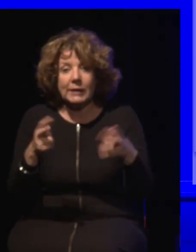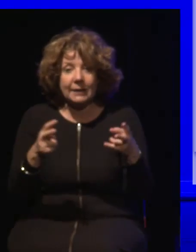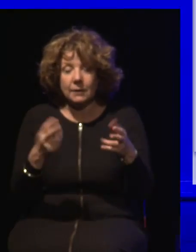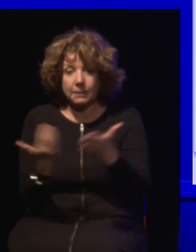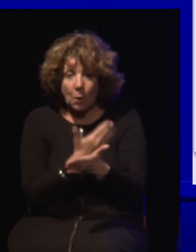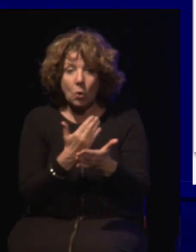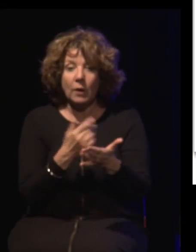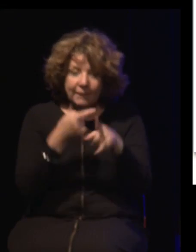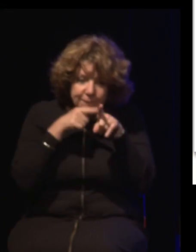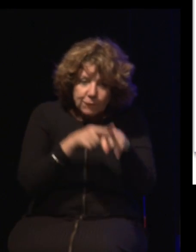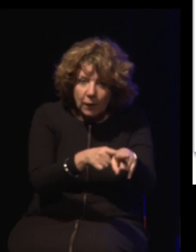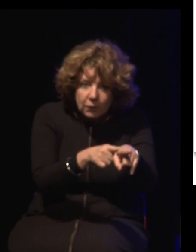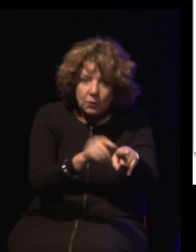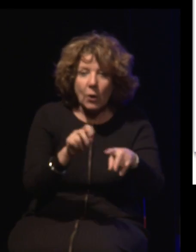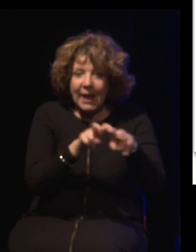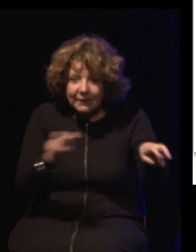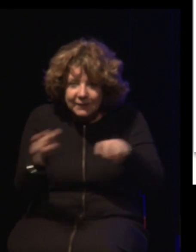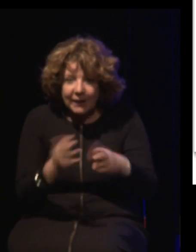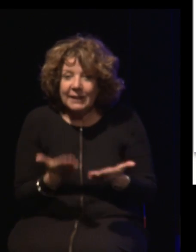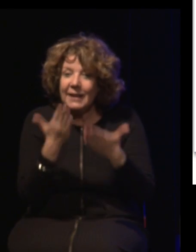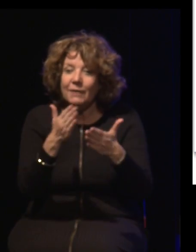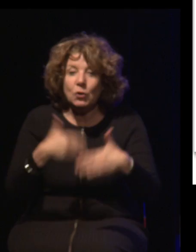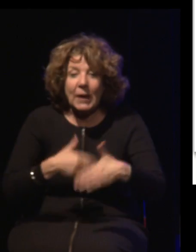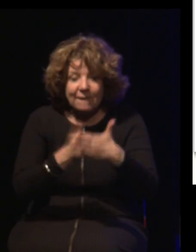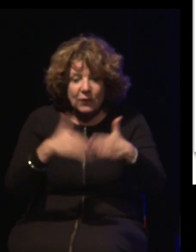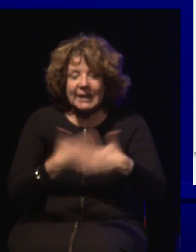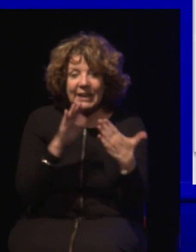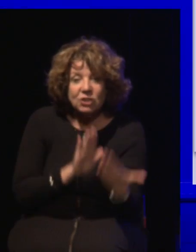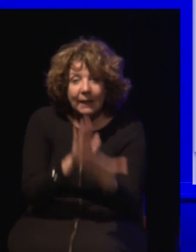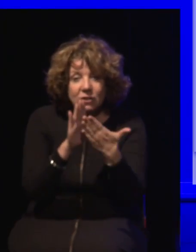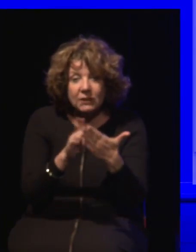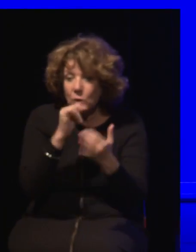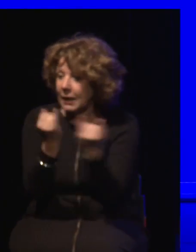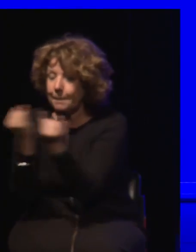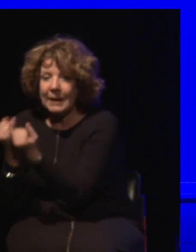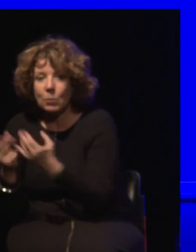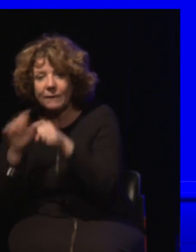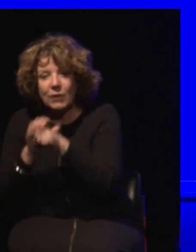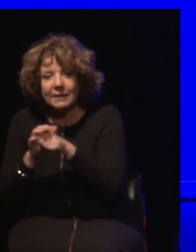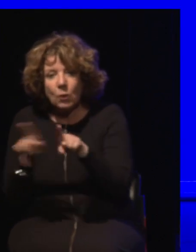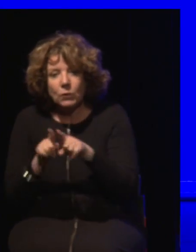exercise, gives you daily challenges, lets you compete with friends, and rewards you with badges.